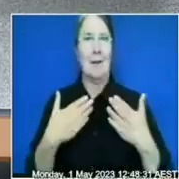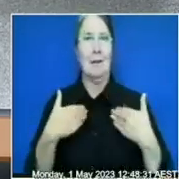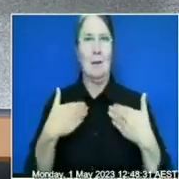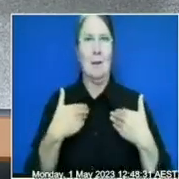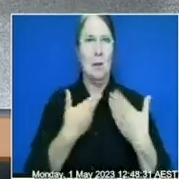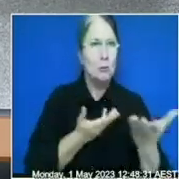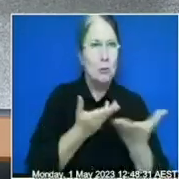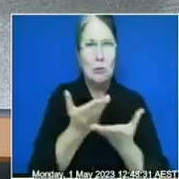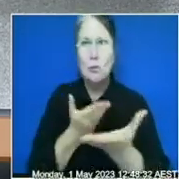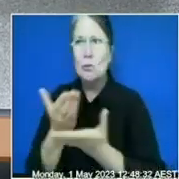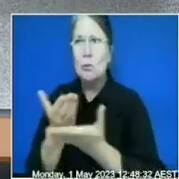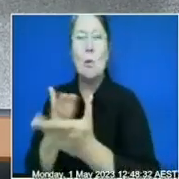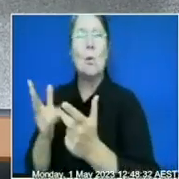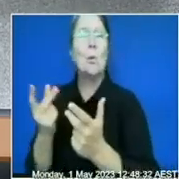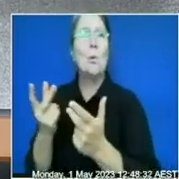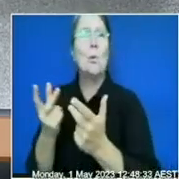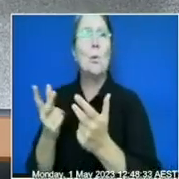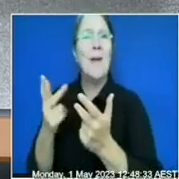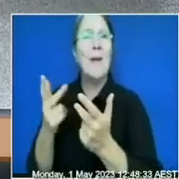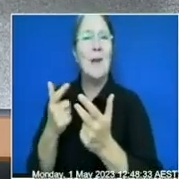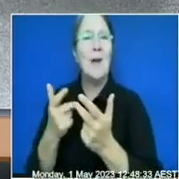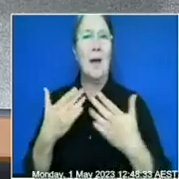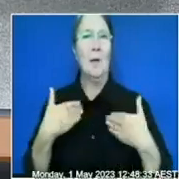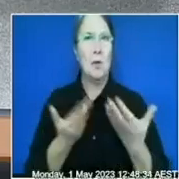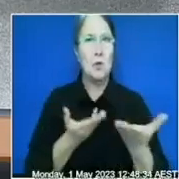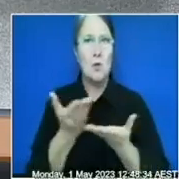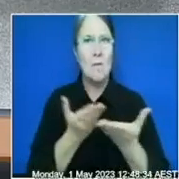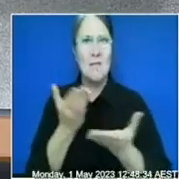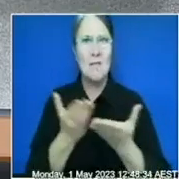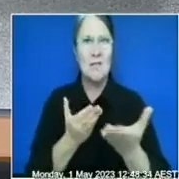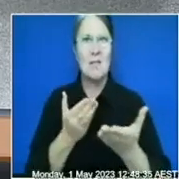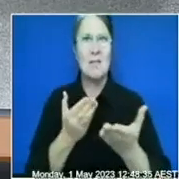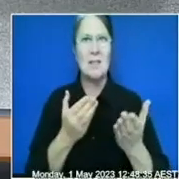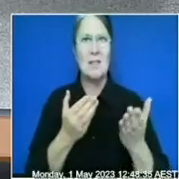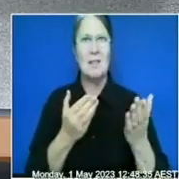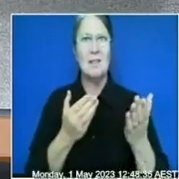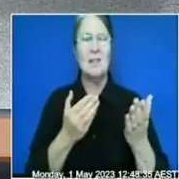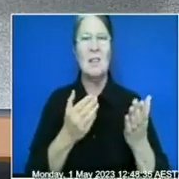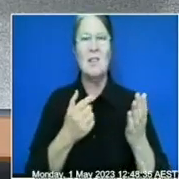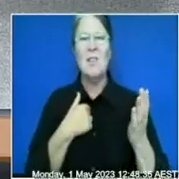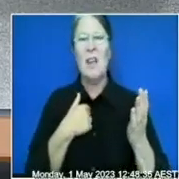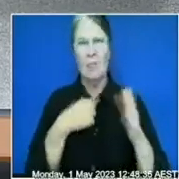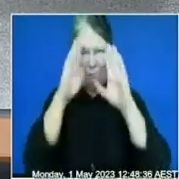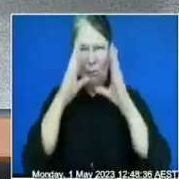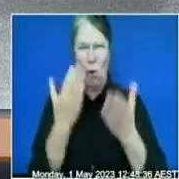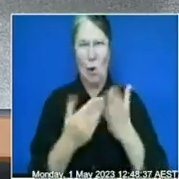absolutely acknowledged that. And I was referring earlier to the Aboriginal Health and Wellbeing